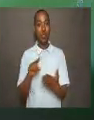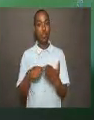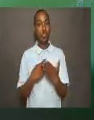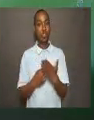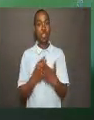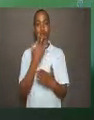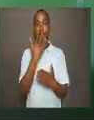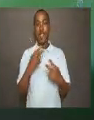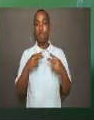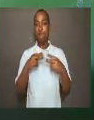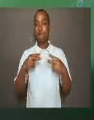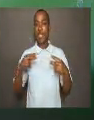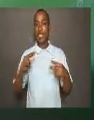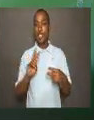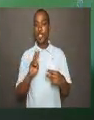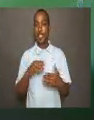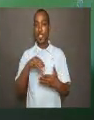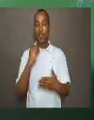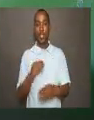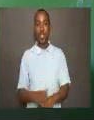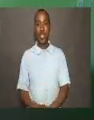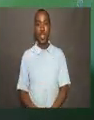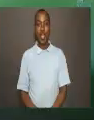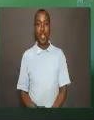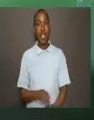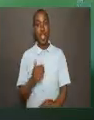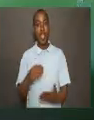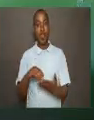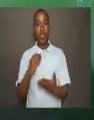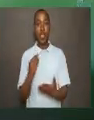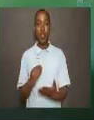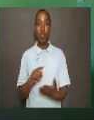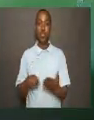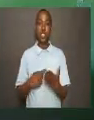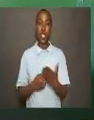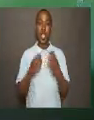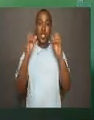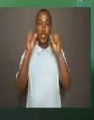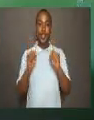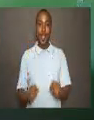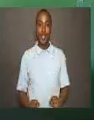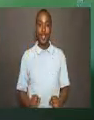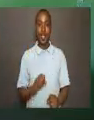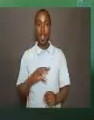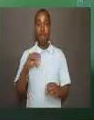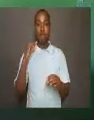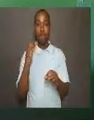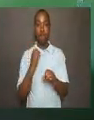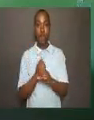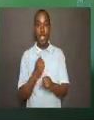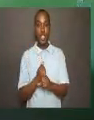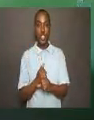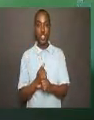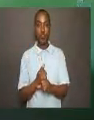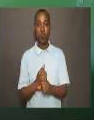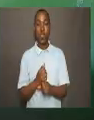blood vessels. We learned about the structure and function